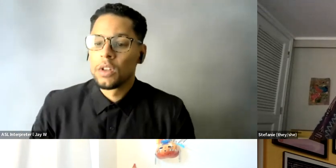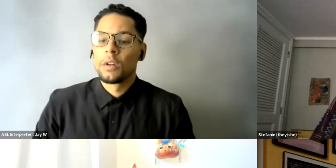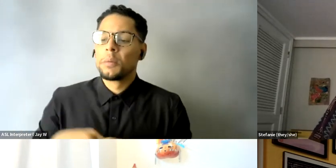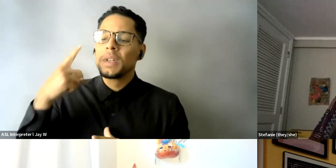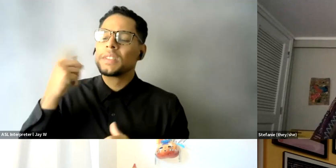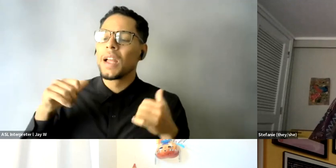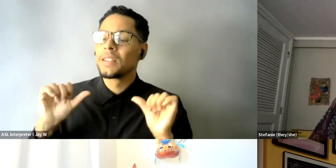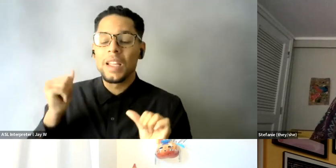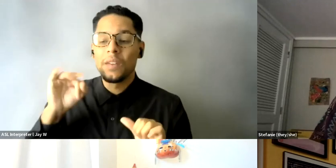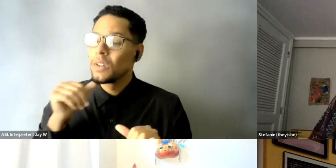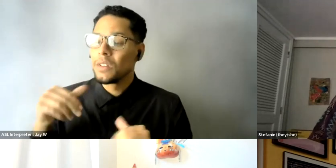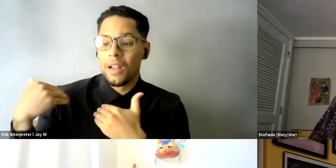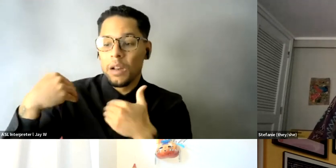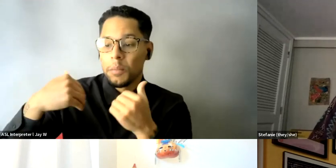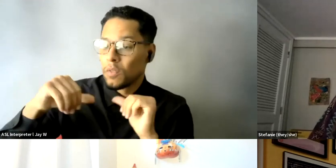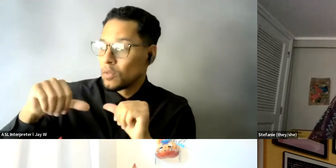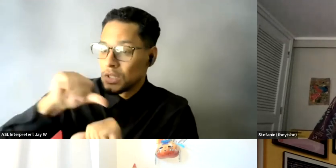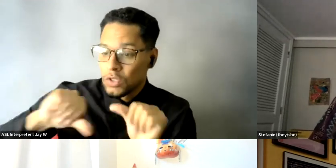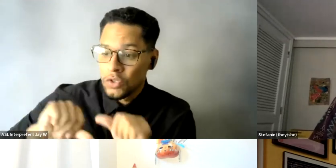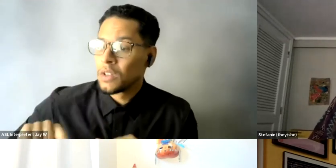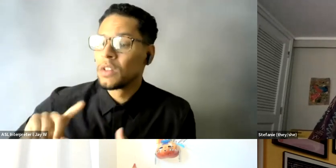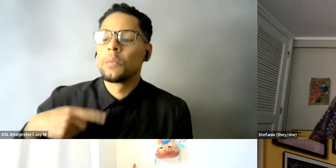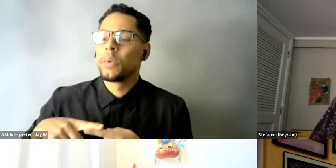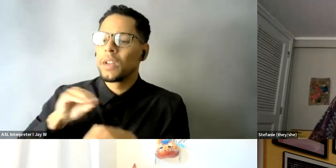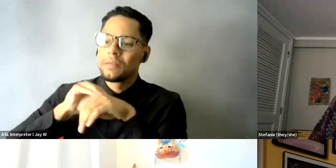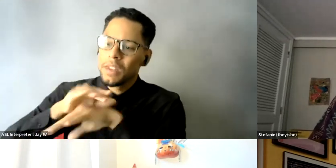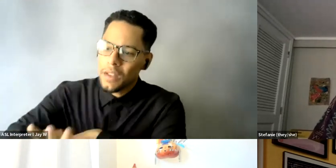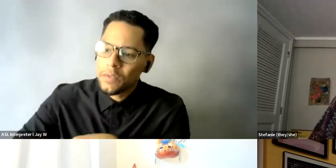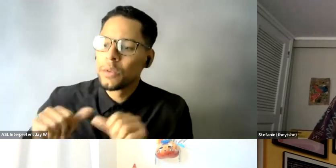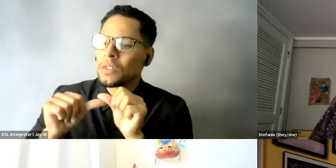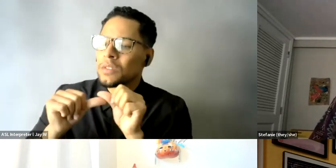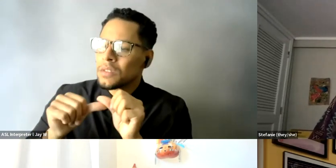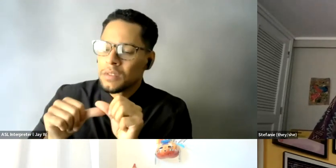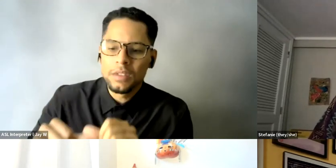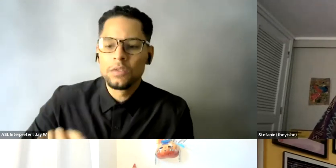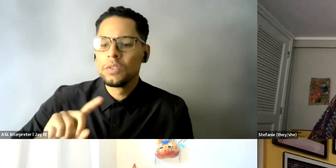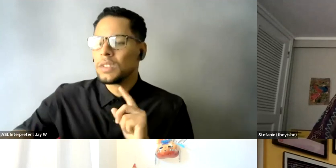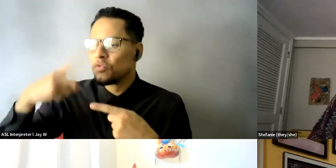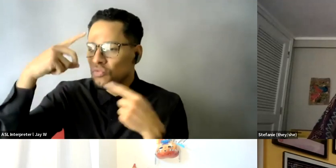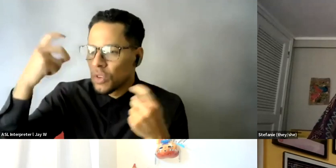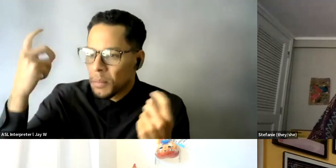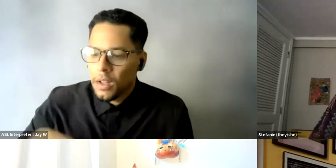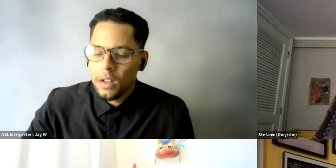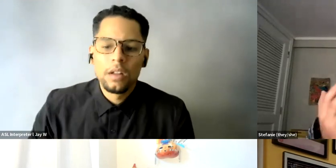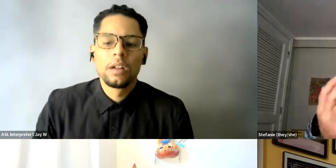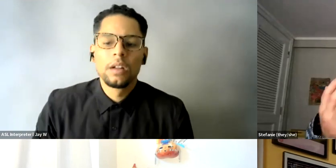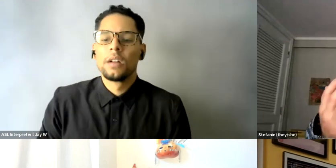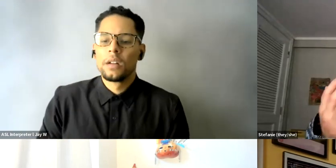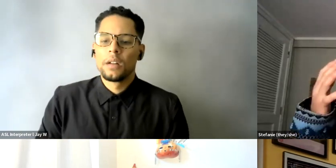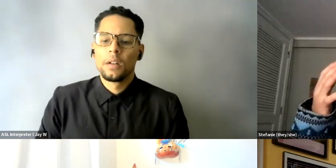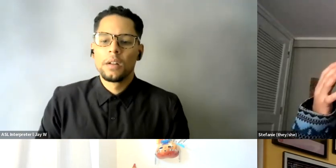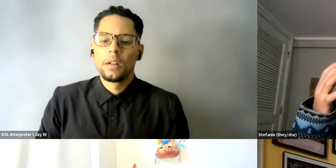oppressive dynamics, which I think we've seen in movement spaces where social movements start to implode because we don't have